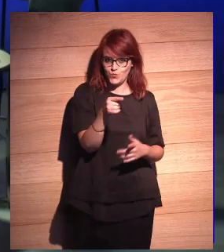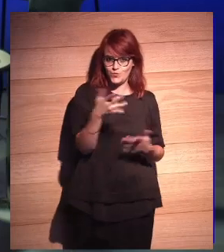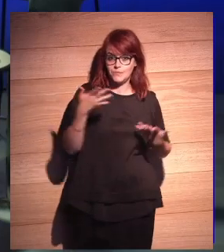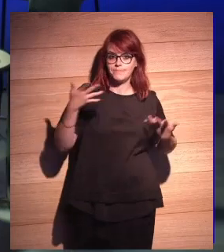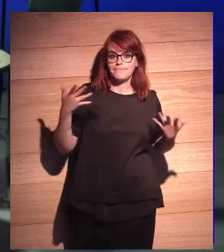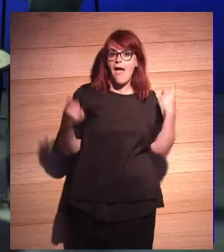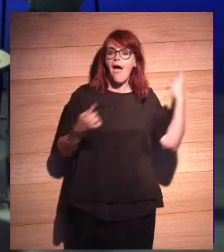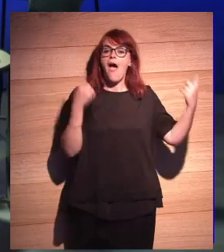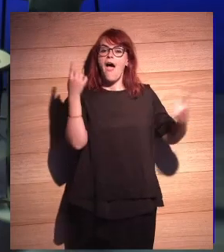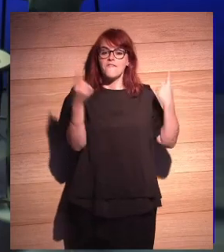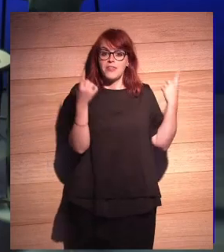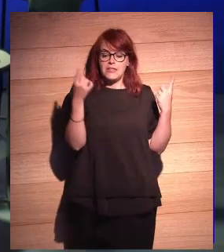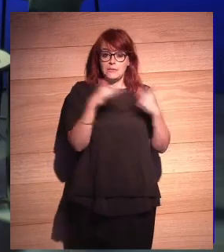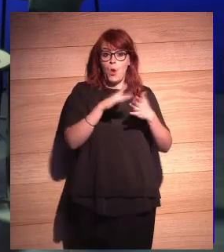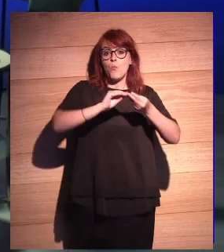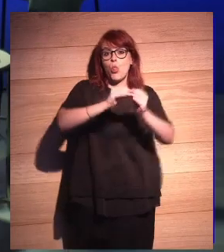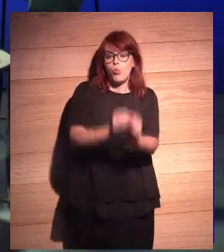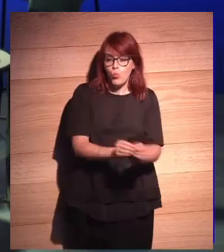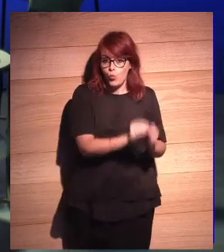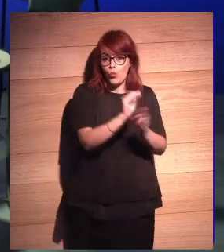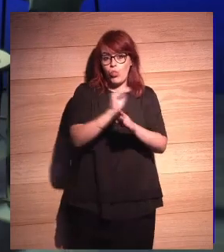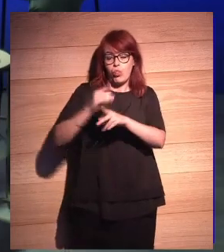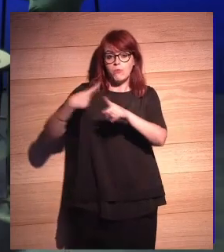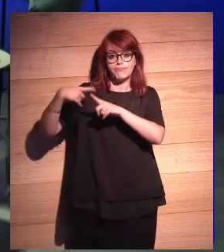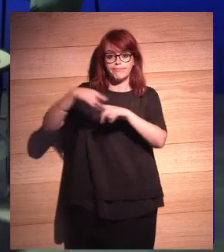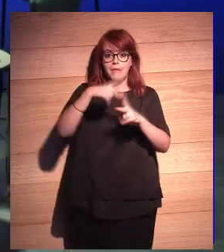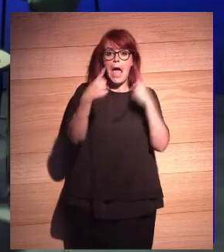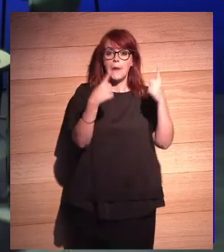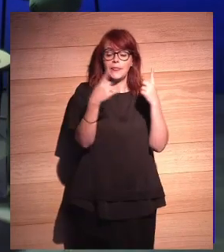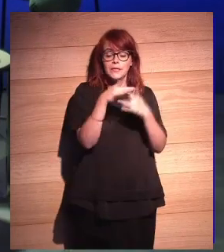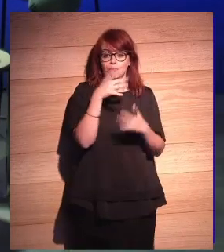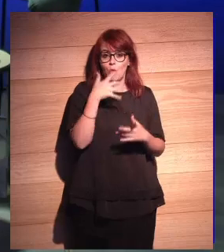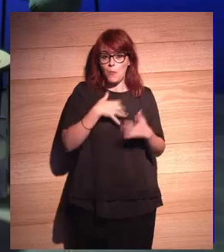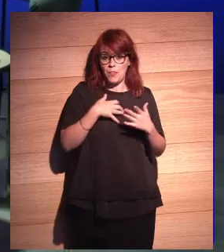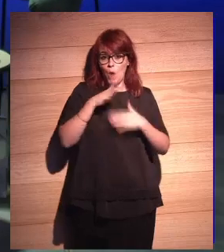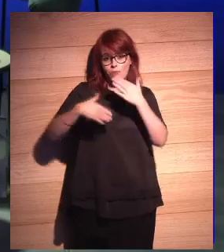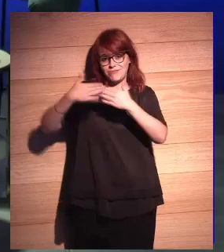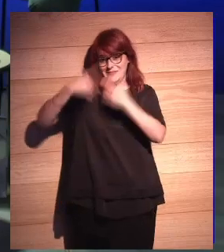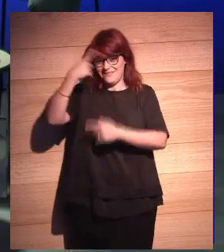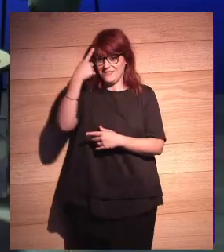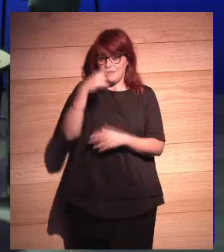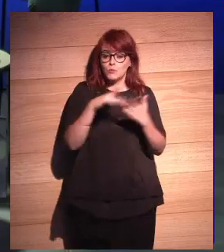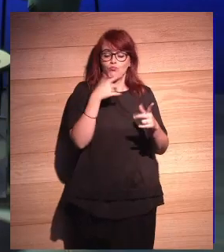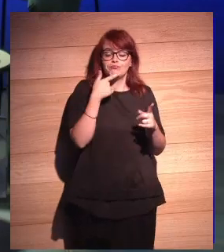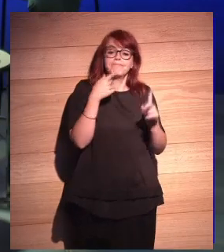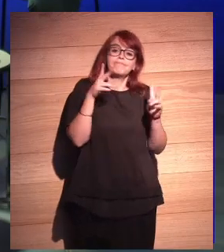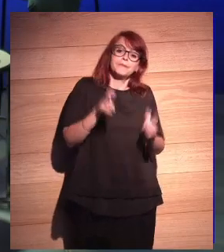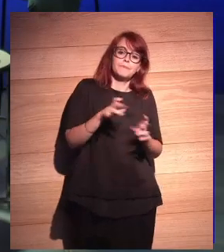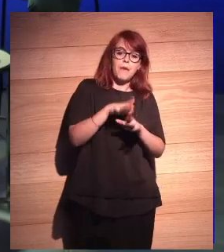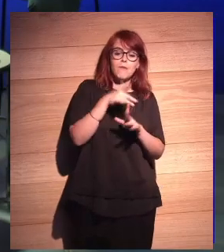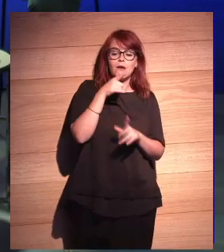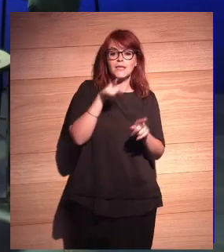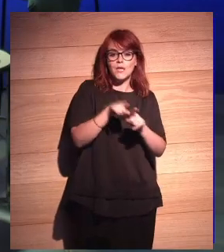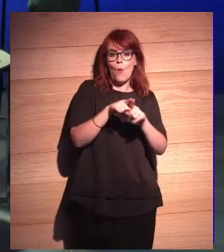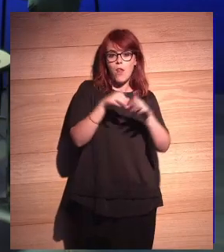advantages, and also some productions cannot reach a great number